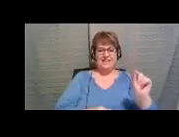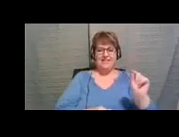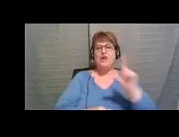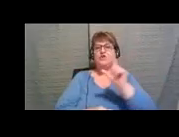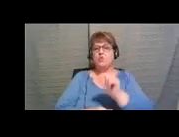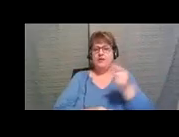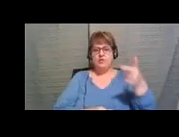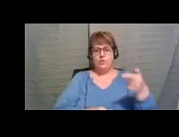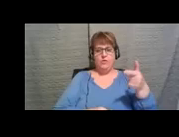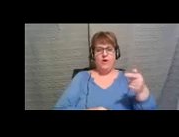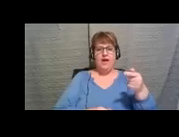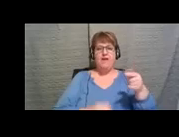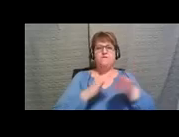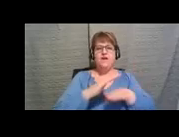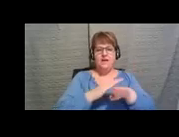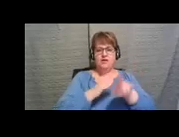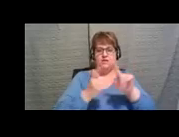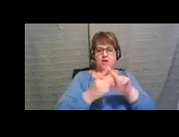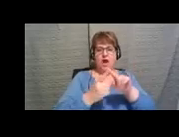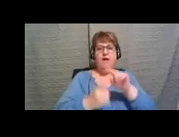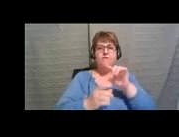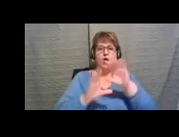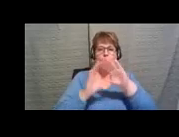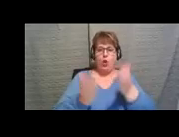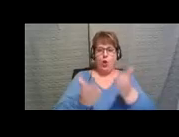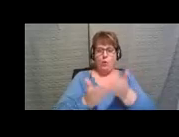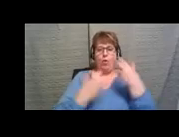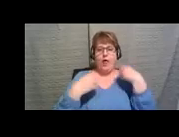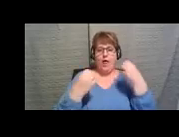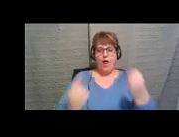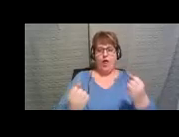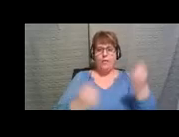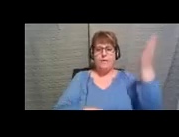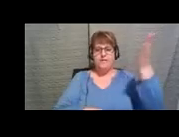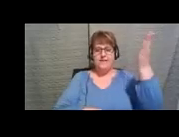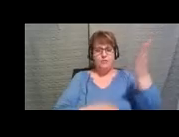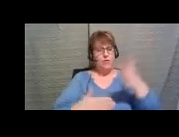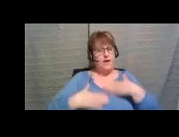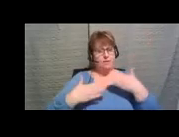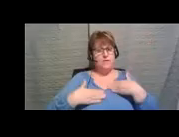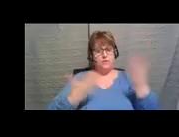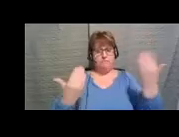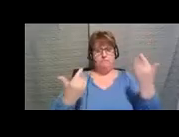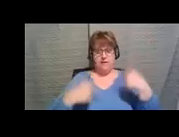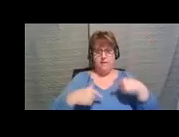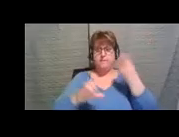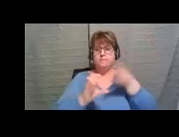2020-2021 Foundations of Global Health presentation, and we're glad you're able to join us.